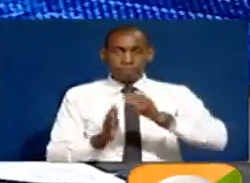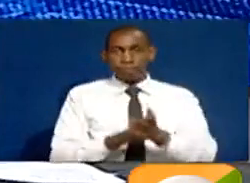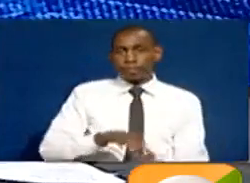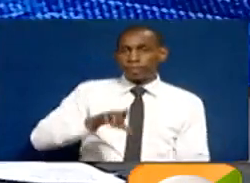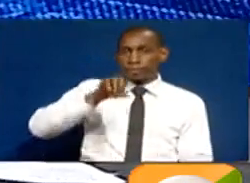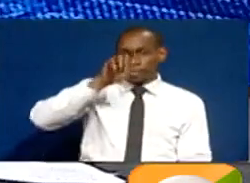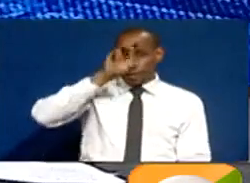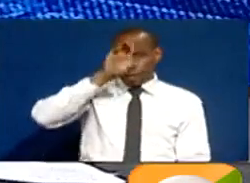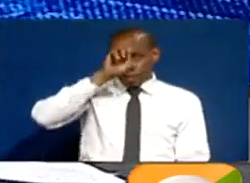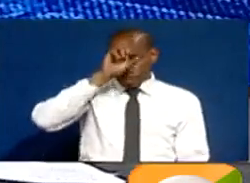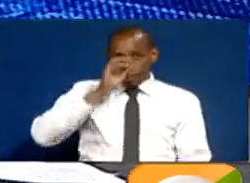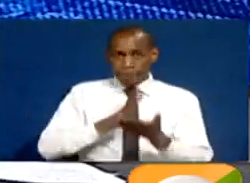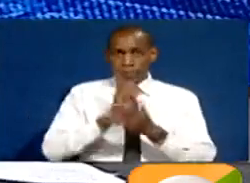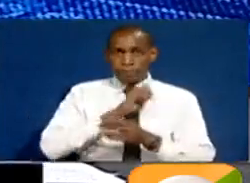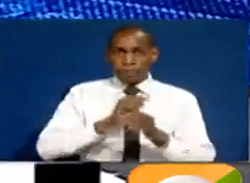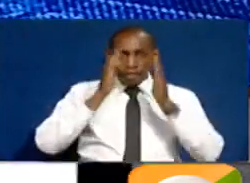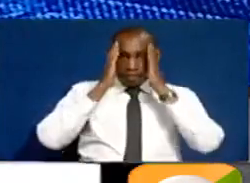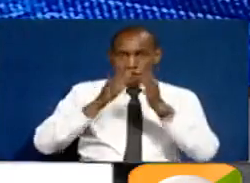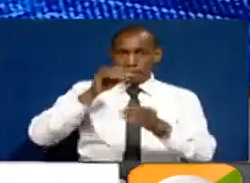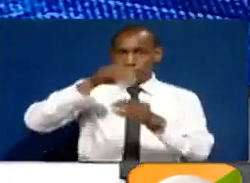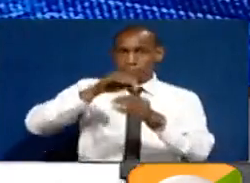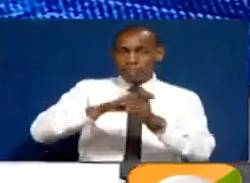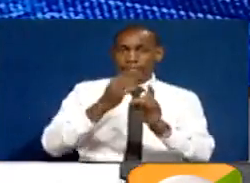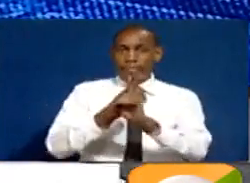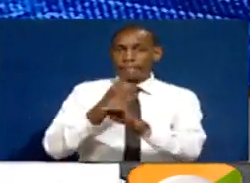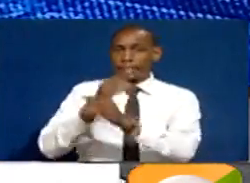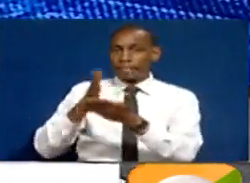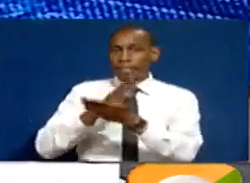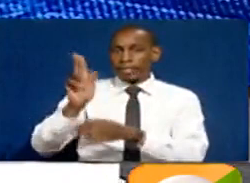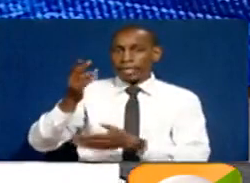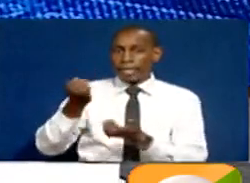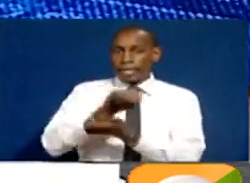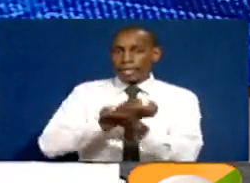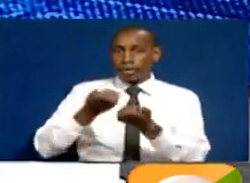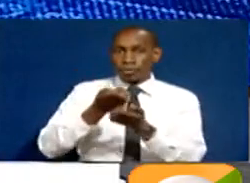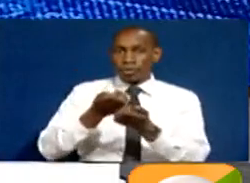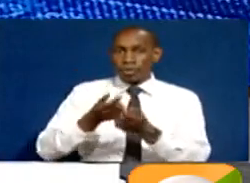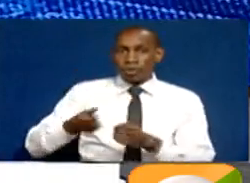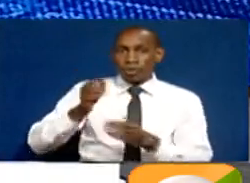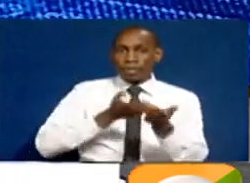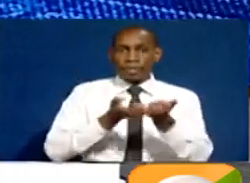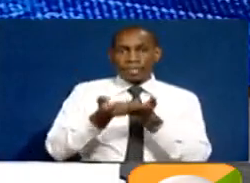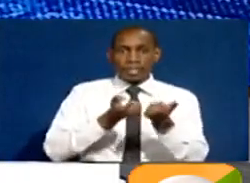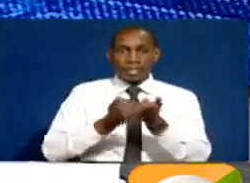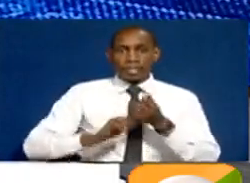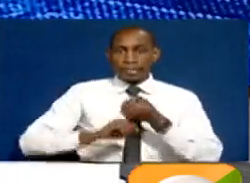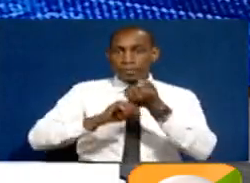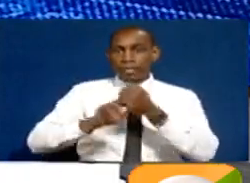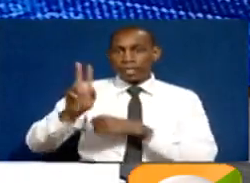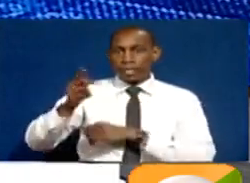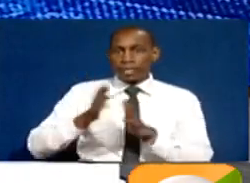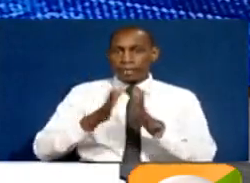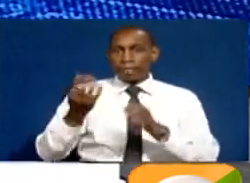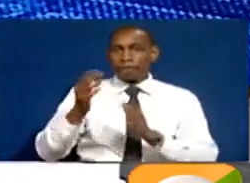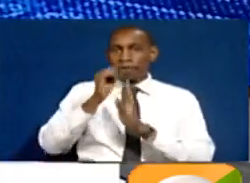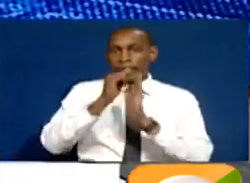Time, Turkey has reaffirmed its commitment to investing in various sectors of the Kenyan economy to increase bilateral trade and support the